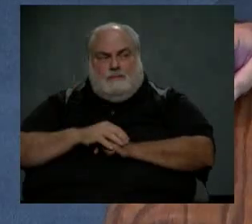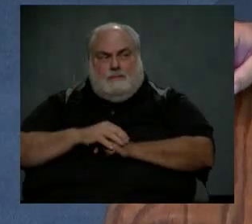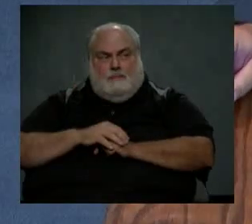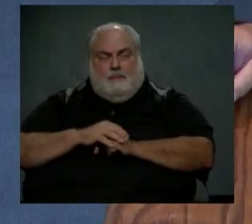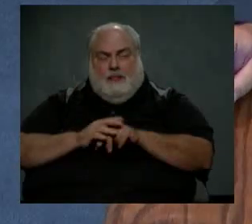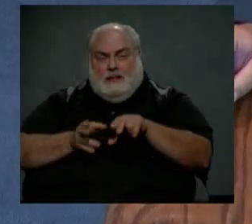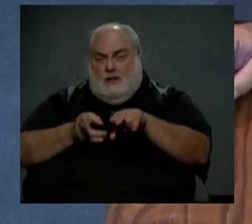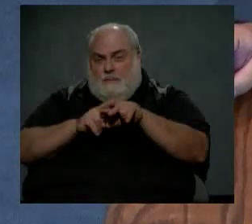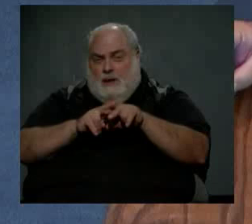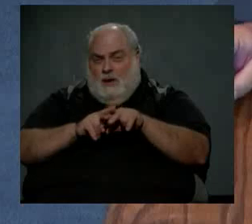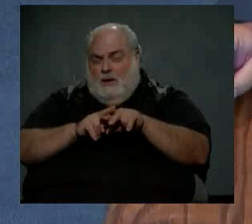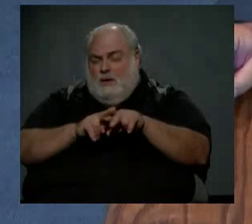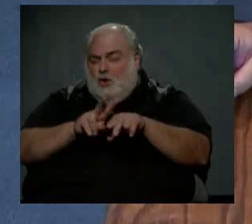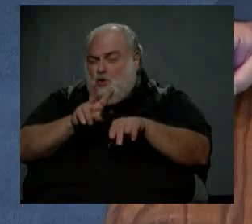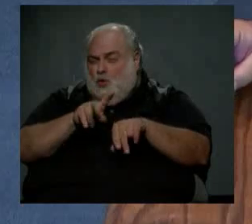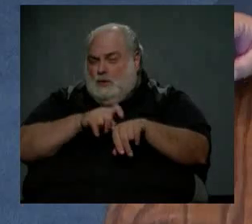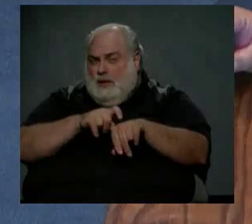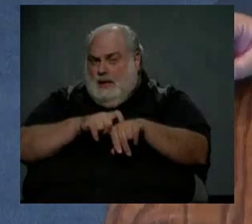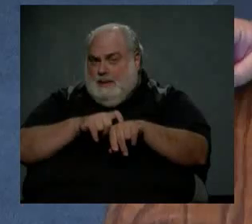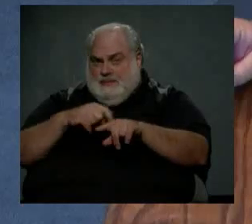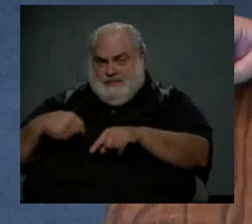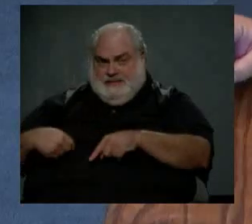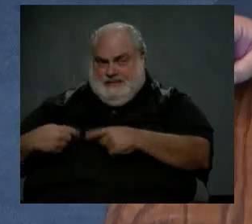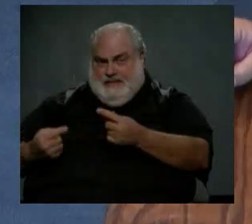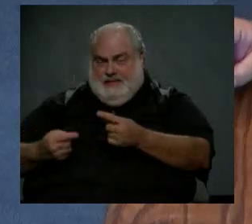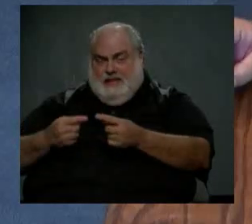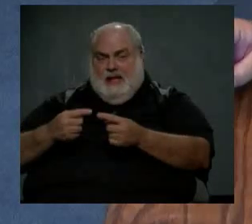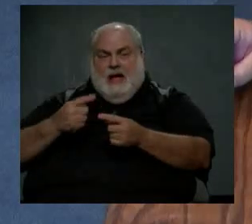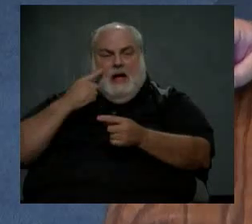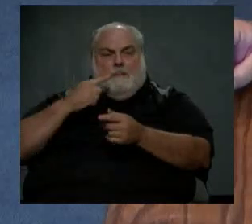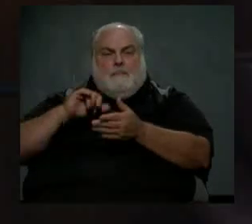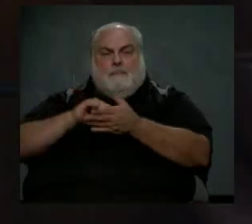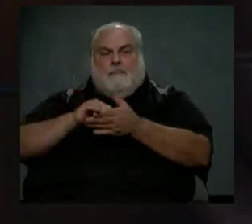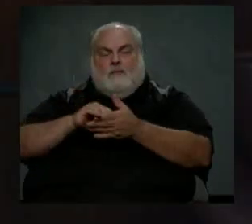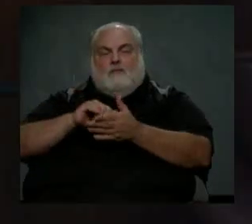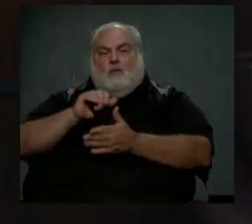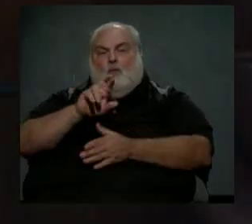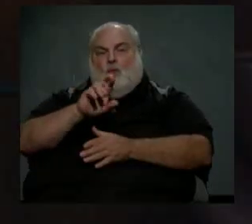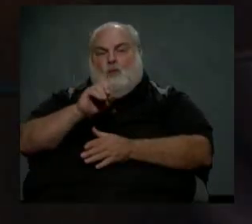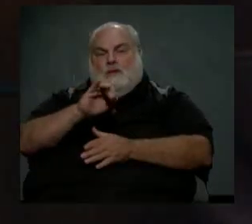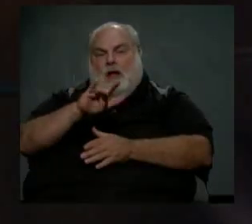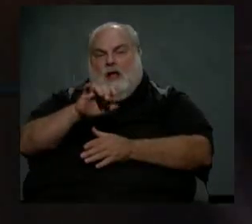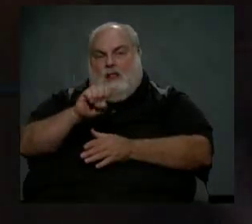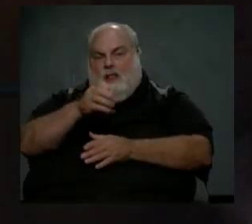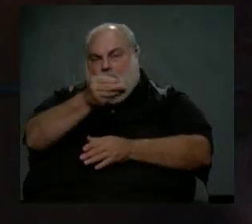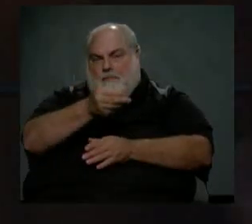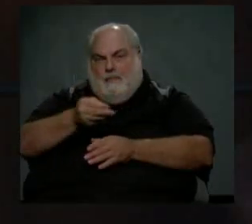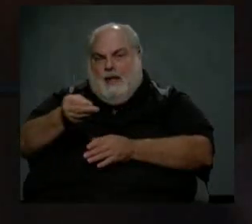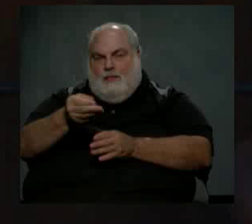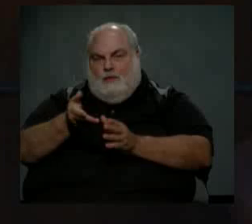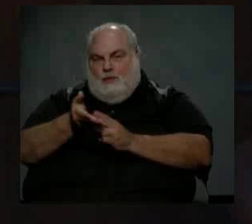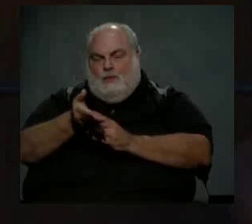gone up a couple of times since then, but that's only pass-throughs for recycling contracts.